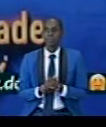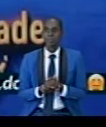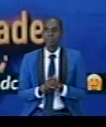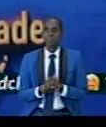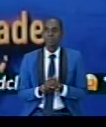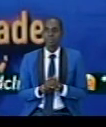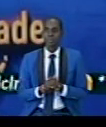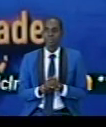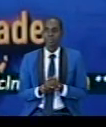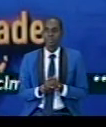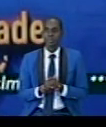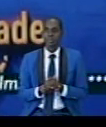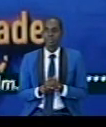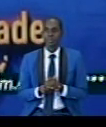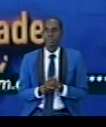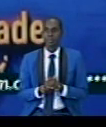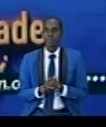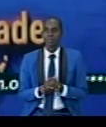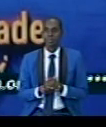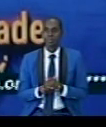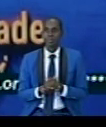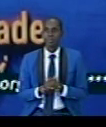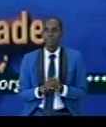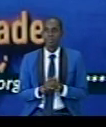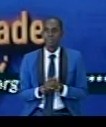hear the orchestra.